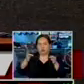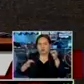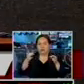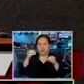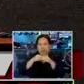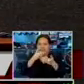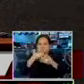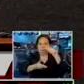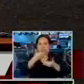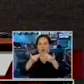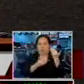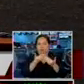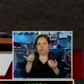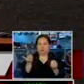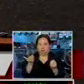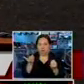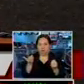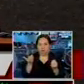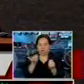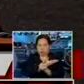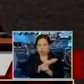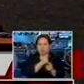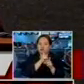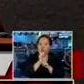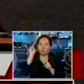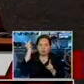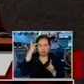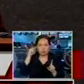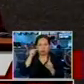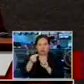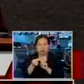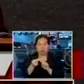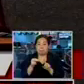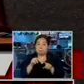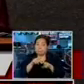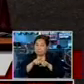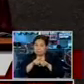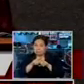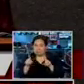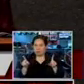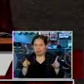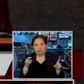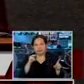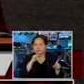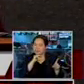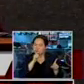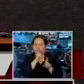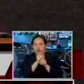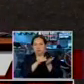is political in nature, nonetheless, such is neither an